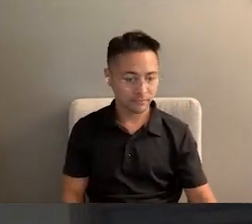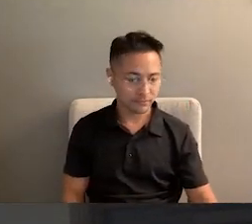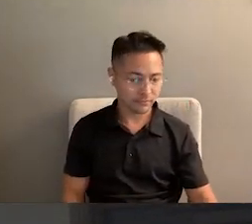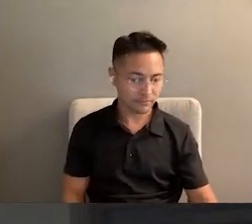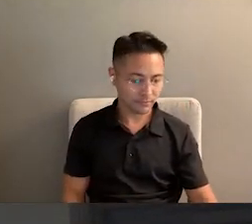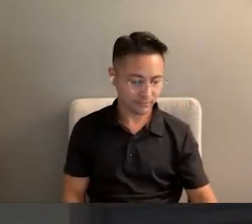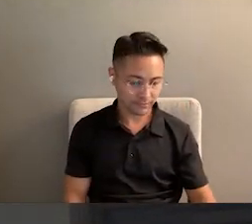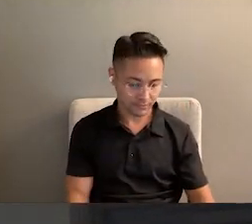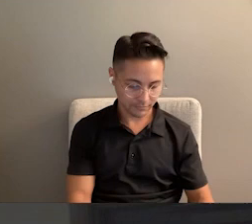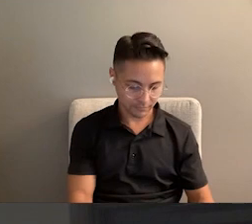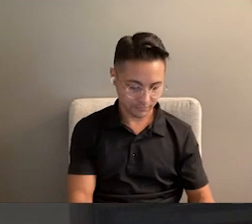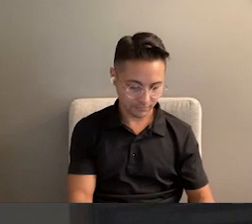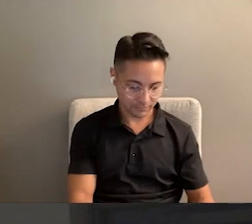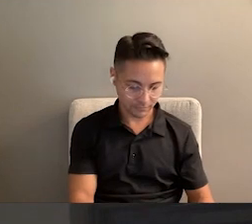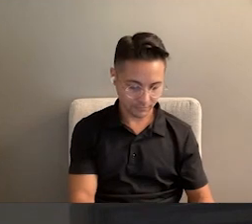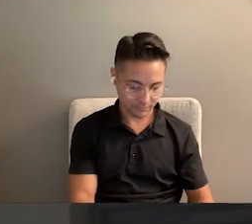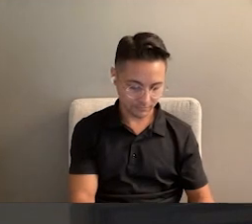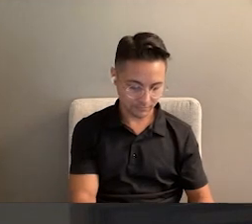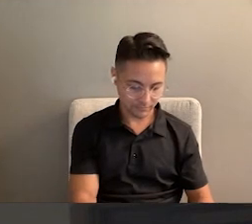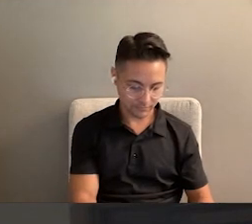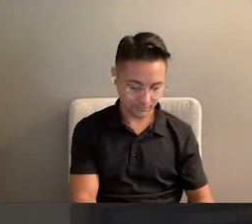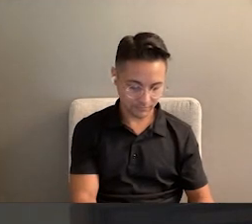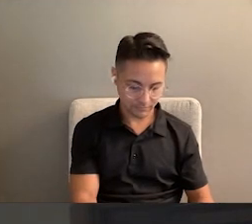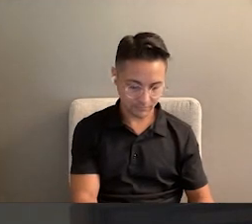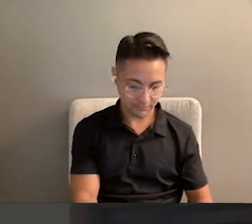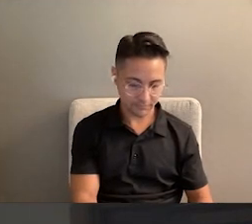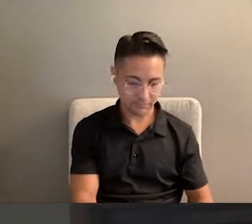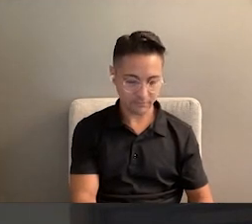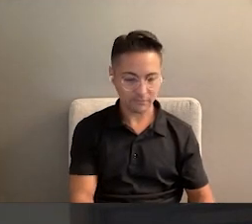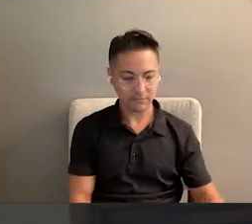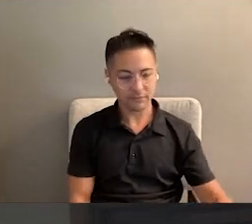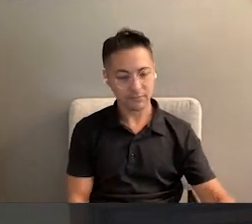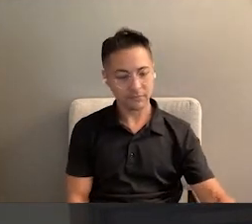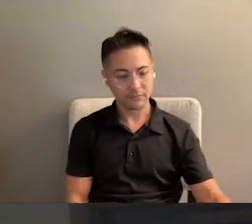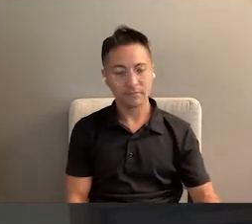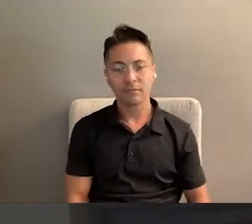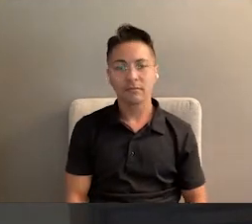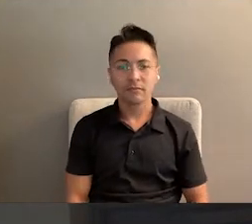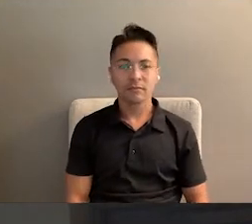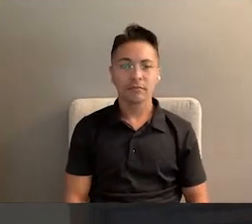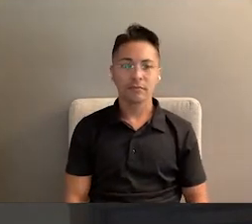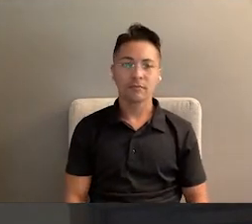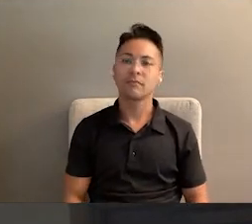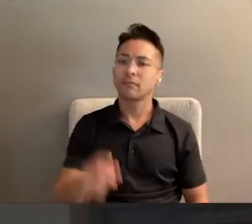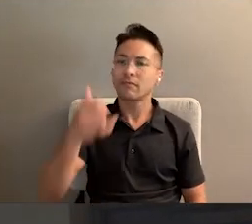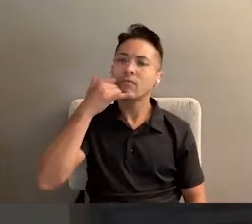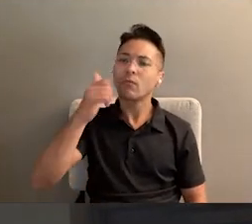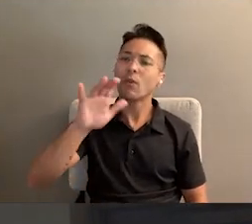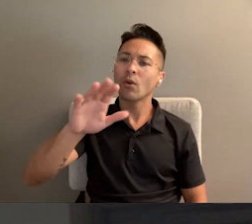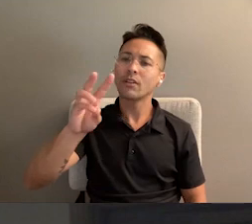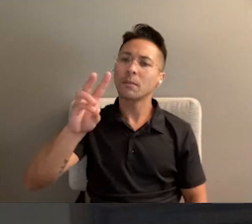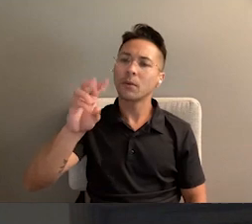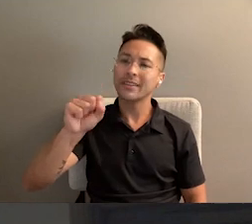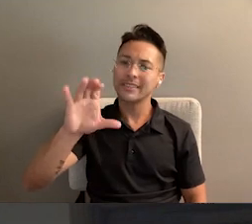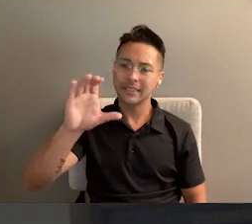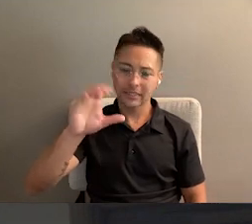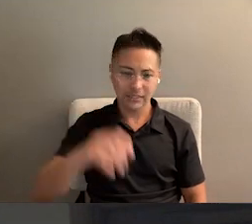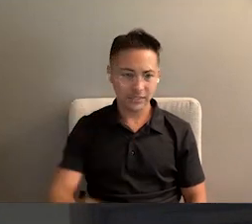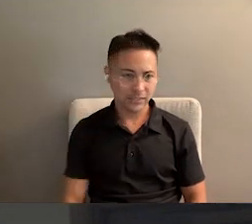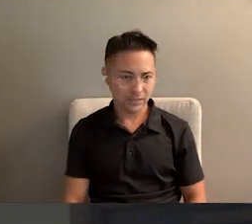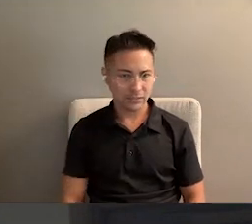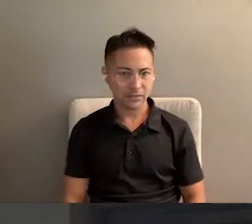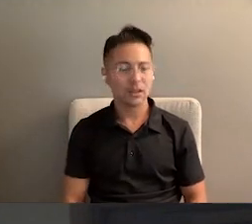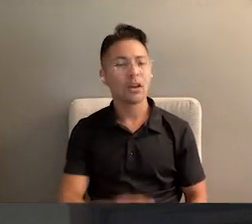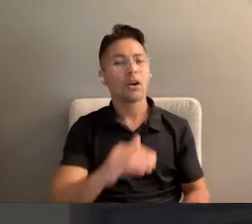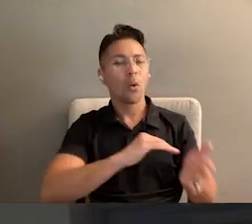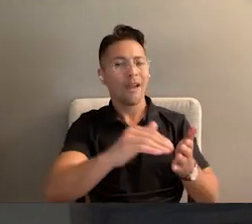Mindy? Yes? Okay, I don't know if you went over that. So if you're on iBudget already, who do you call to apply for the CDC Plus?